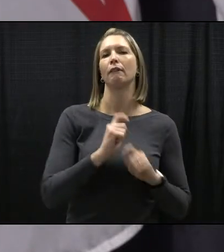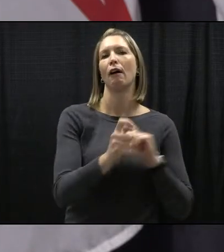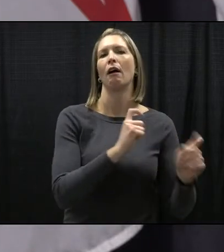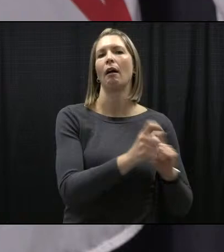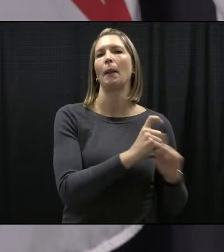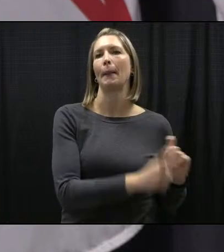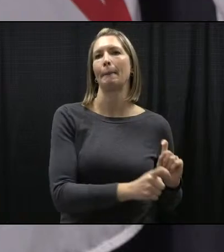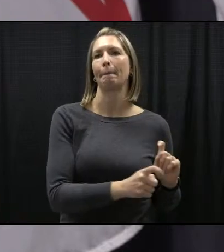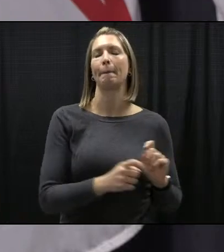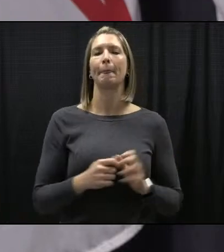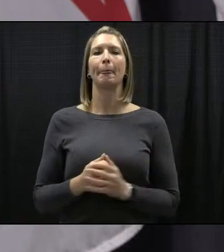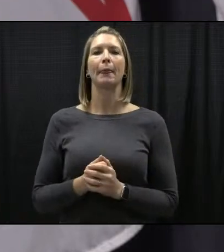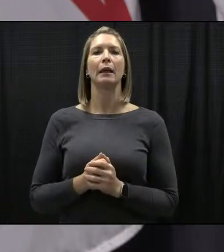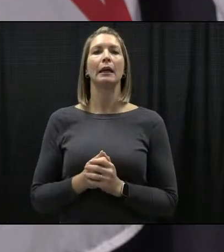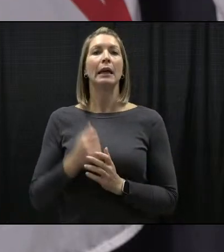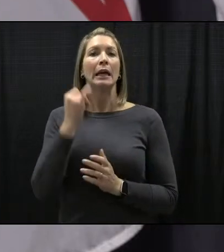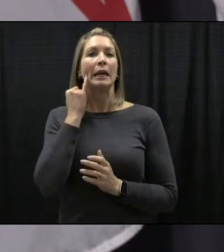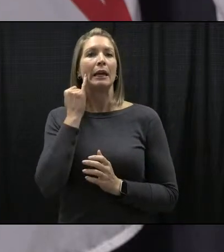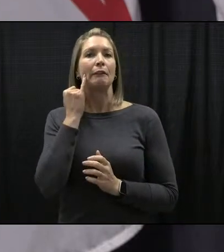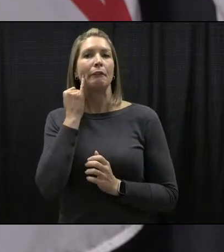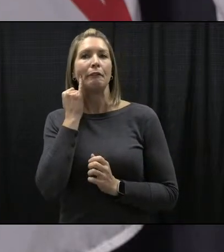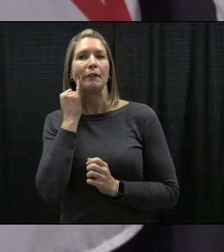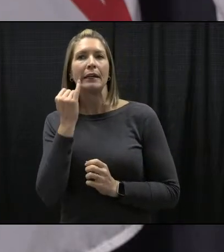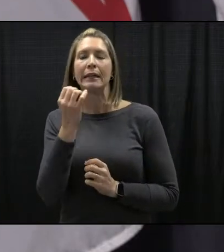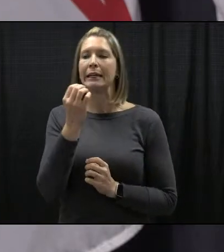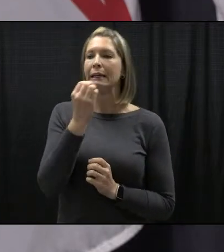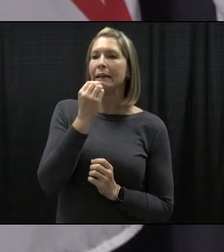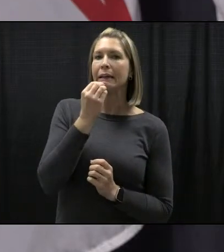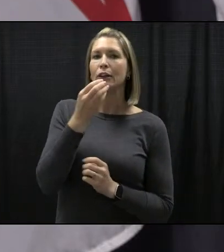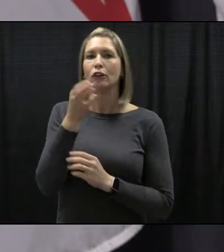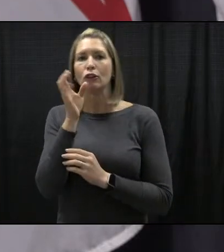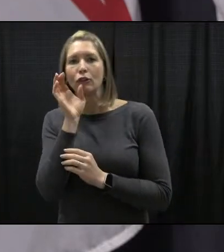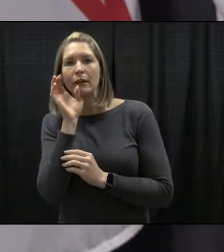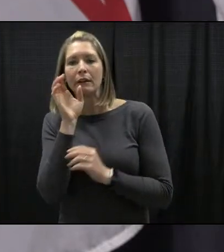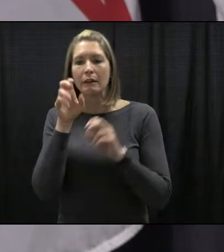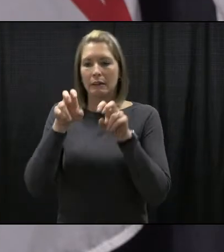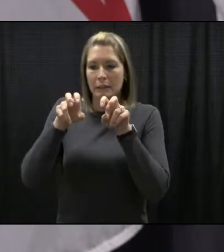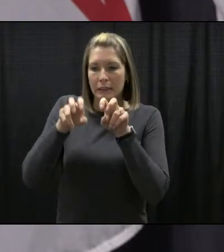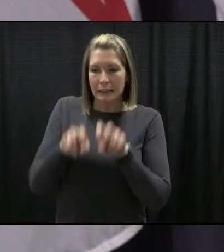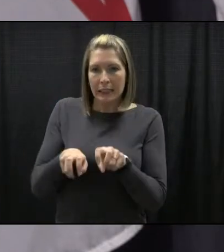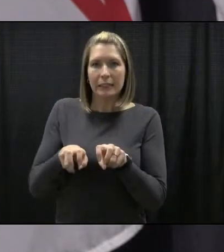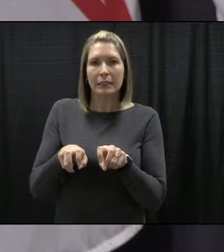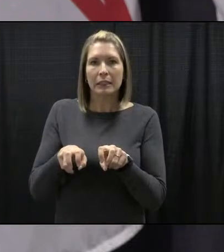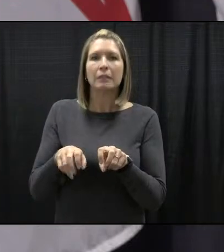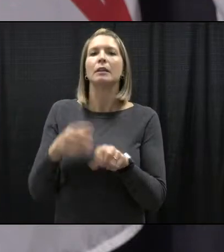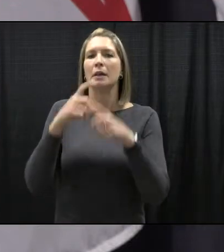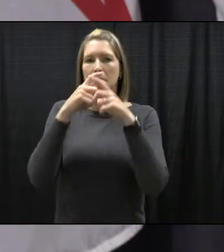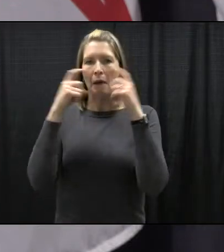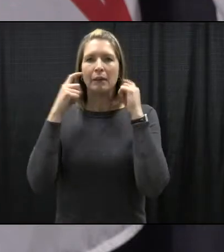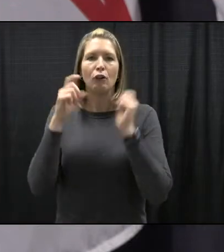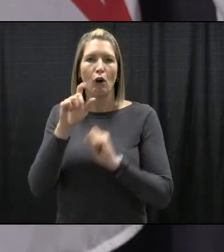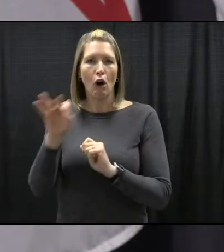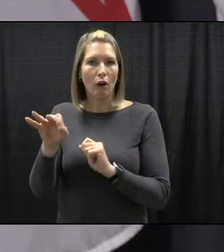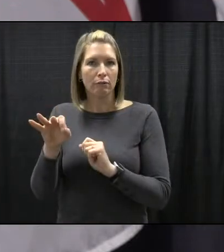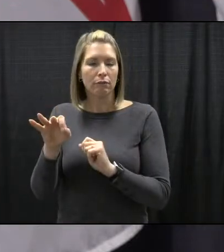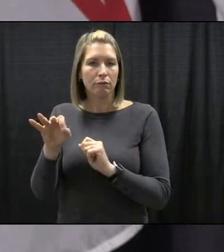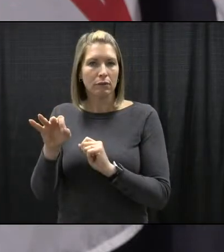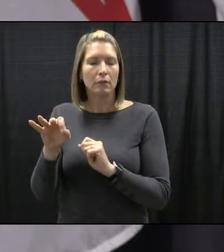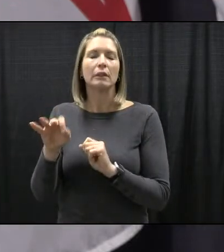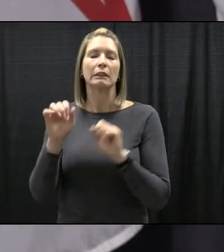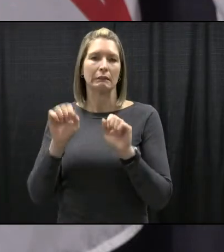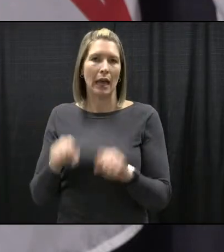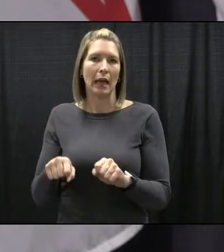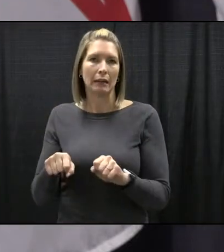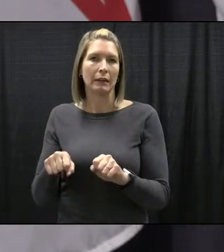only, physical distancing is not required between attendees when seated, but is required when not seated. And attendees